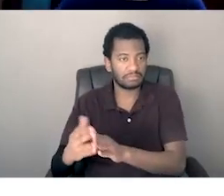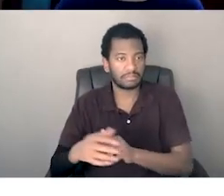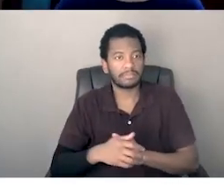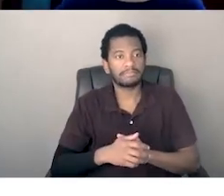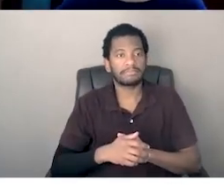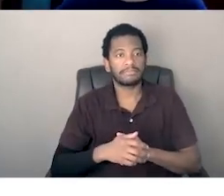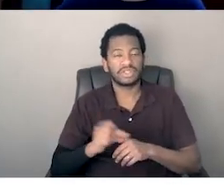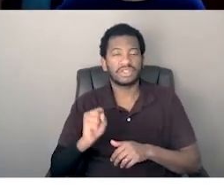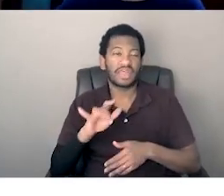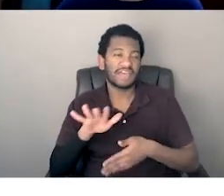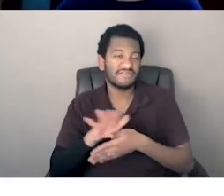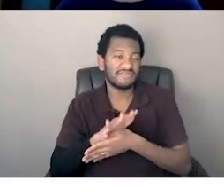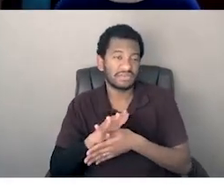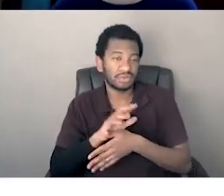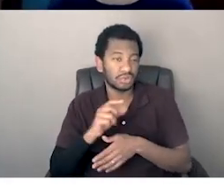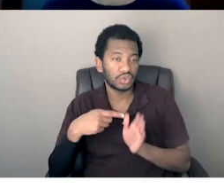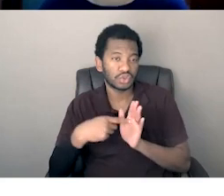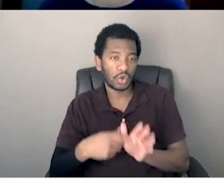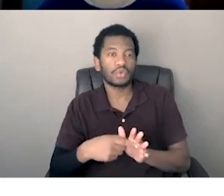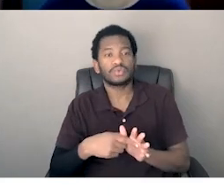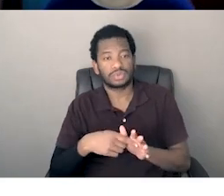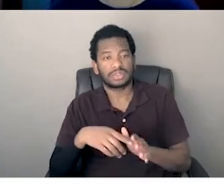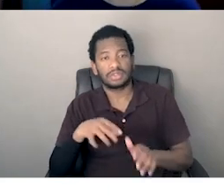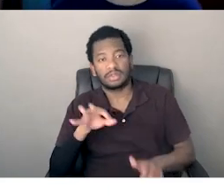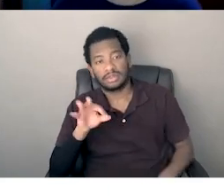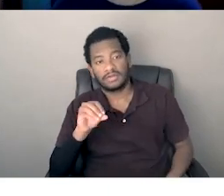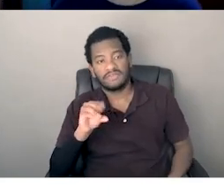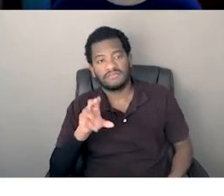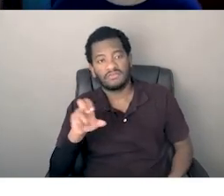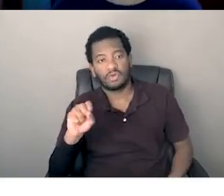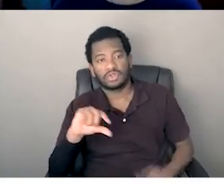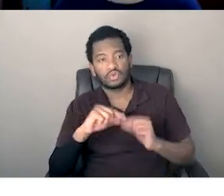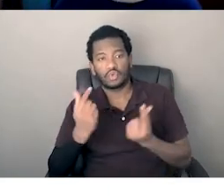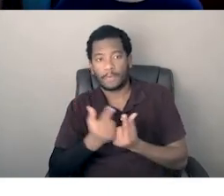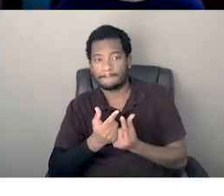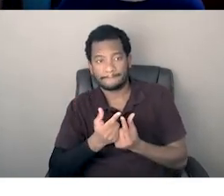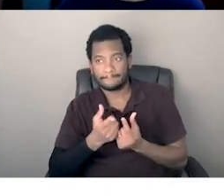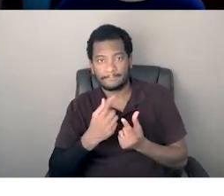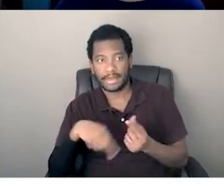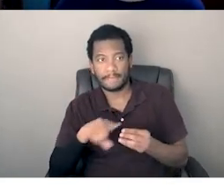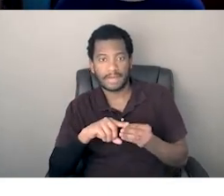bringing people to the decision-making table. You may have seen that already if you watched the short video.